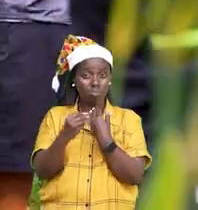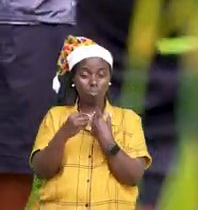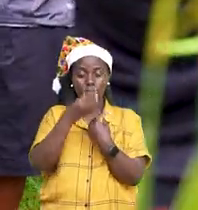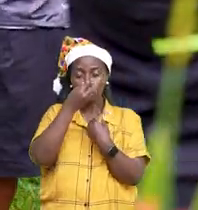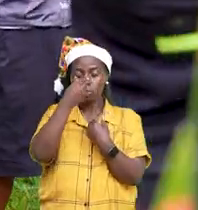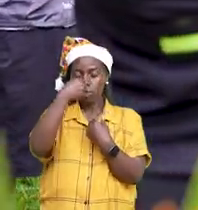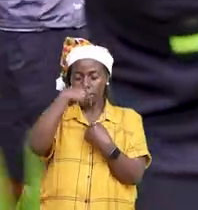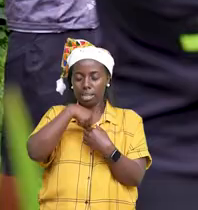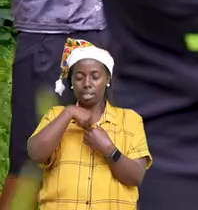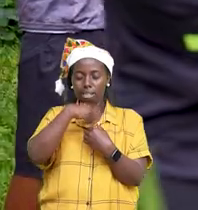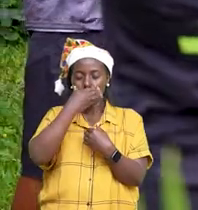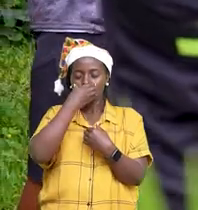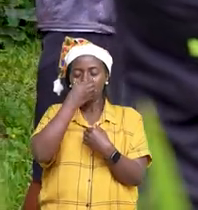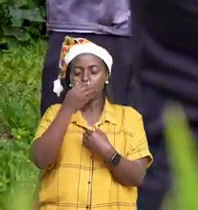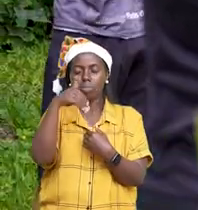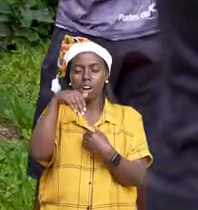breathe out.